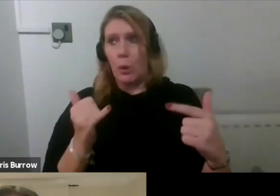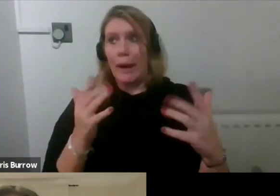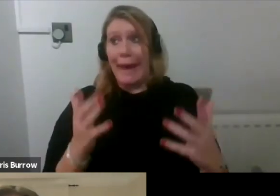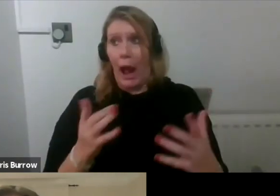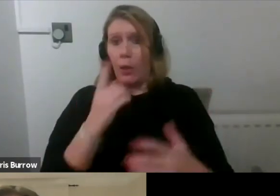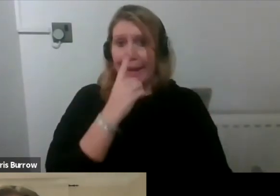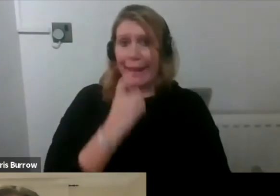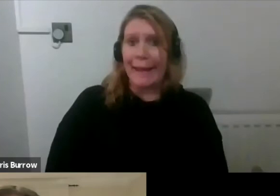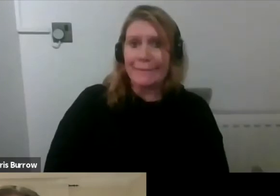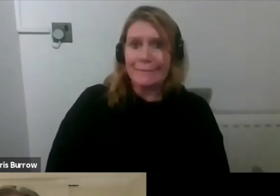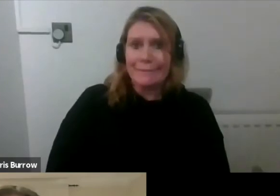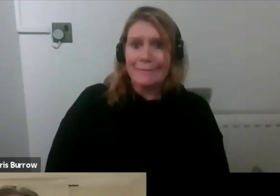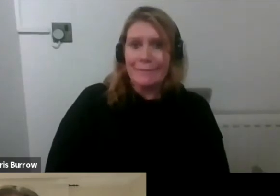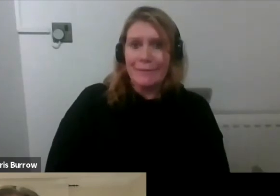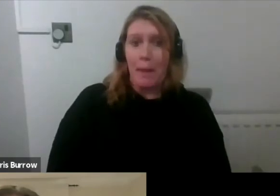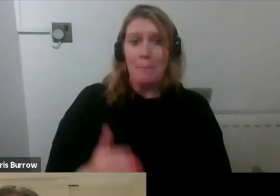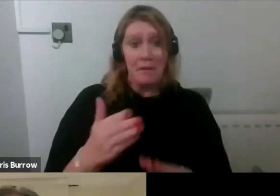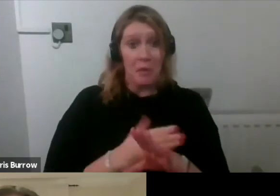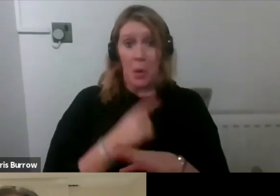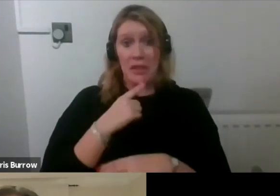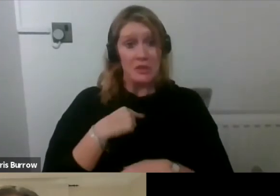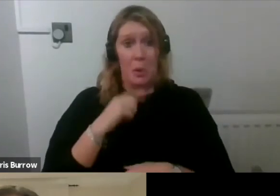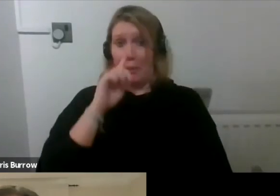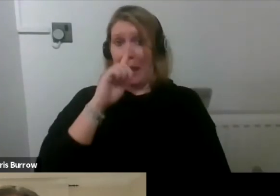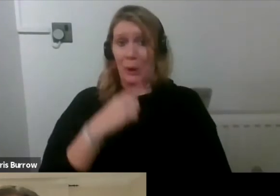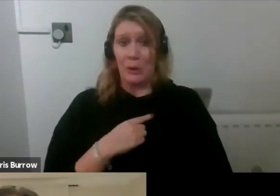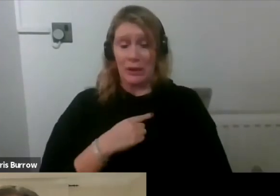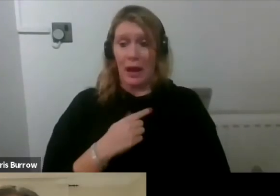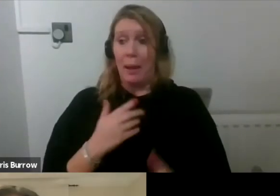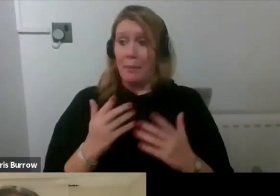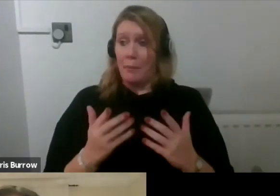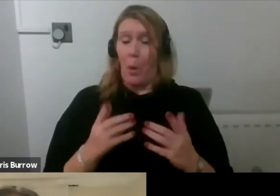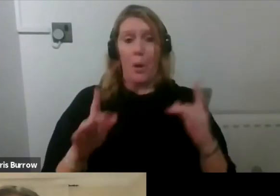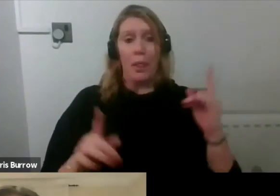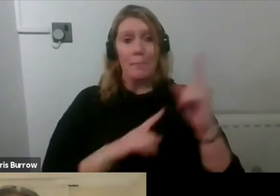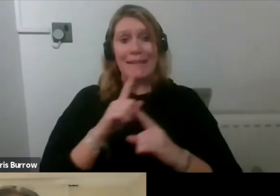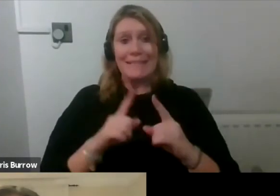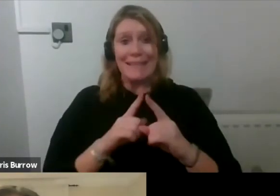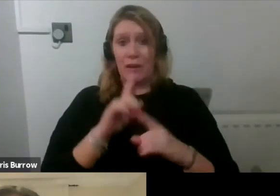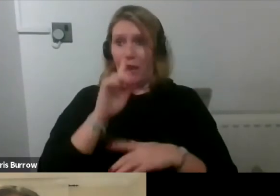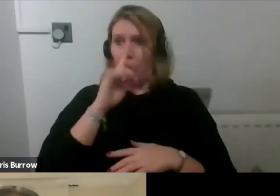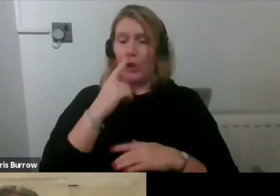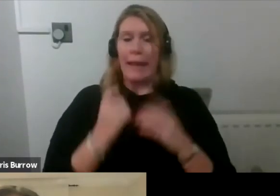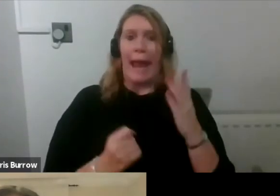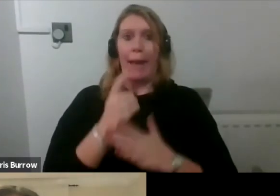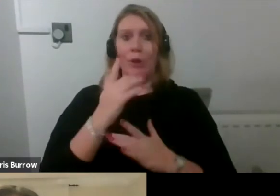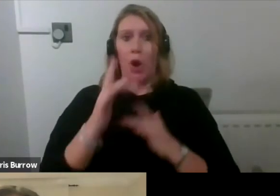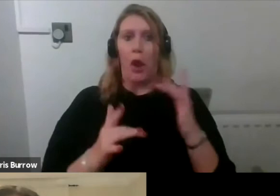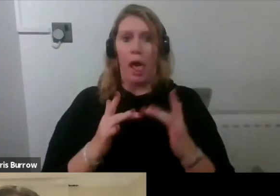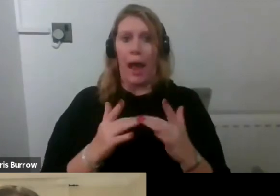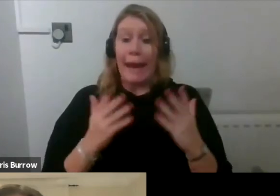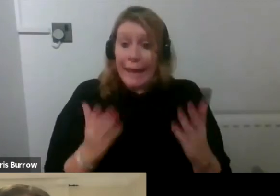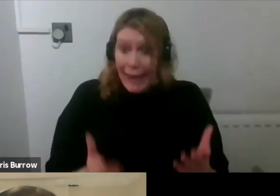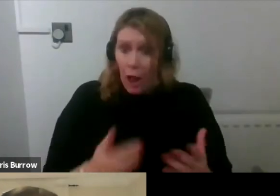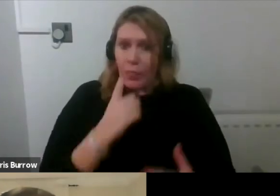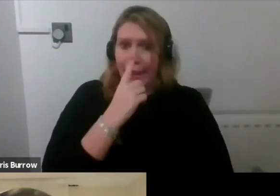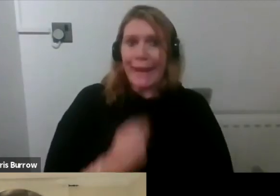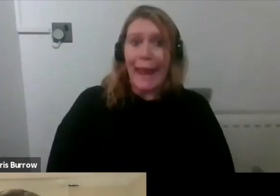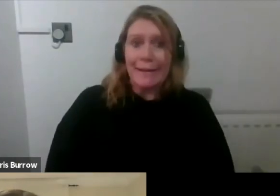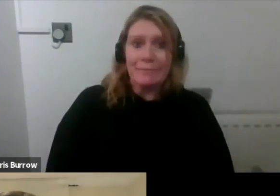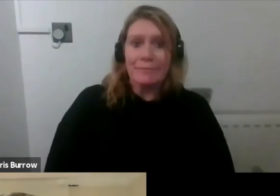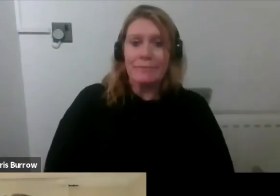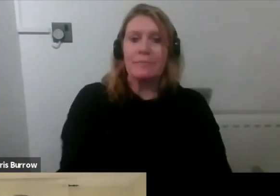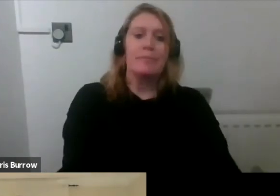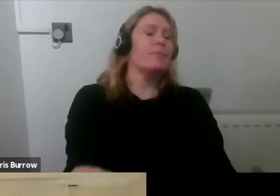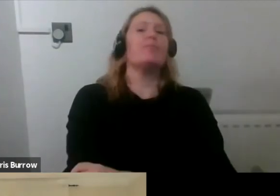can. All the Mm, meetings I was mm, told couldn't take place virtually, suddenly they can. If I go into